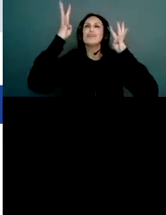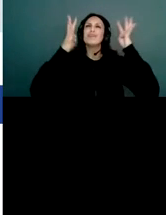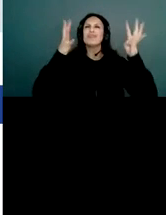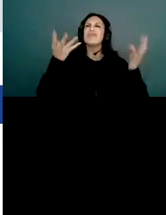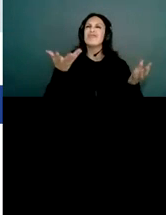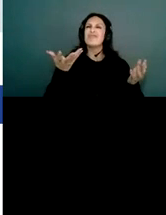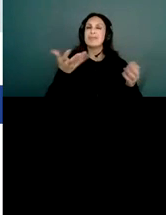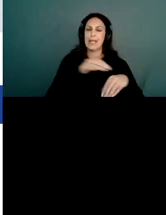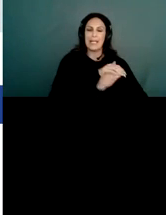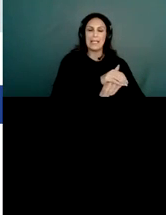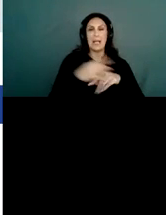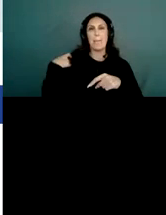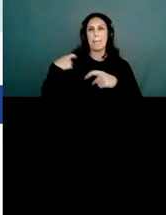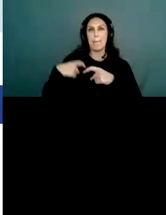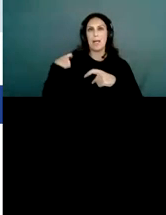and Spanish.